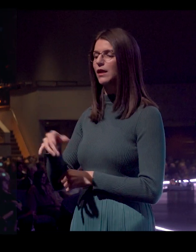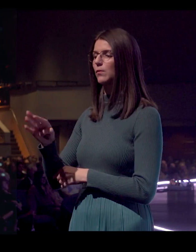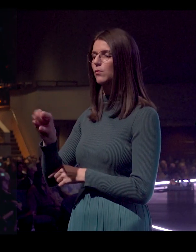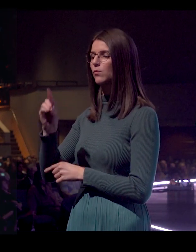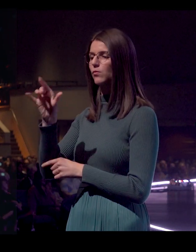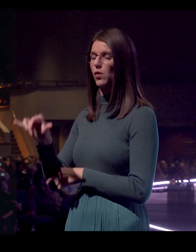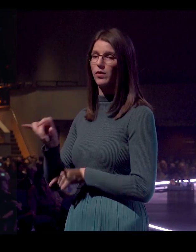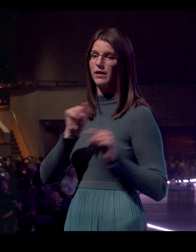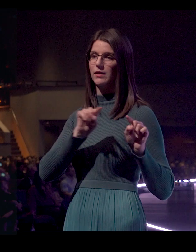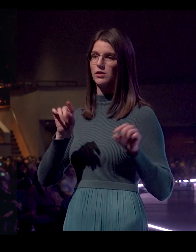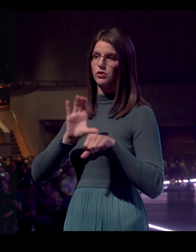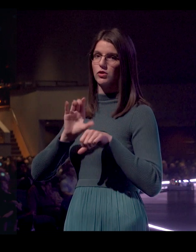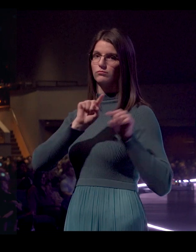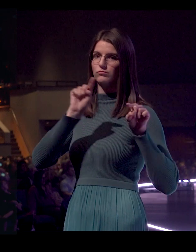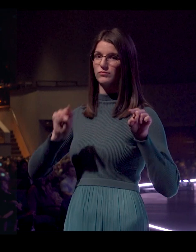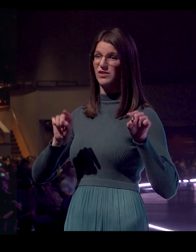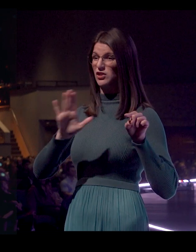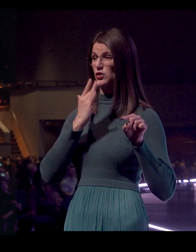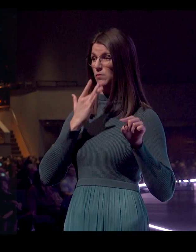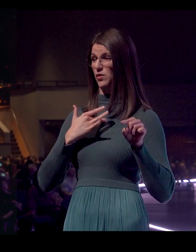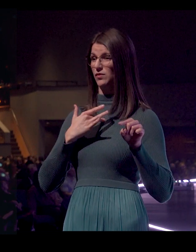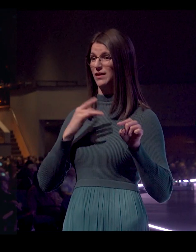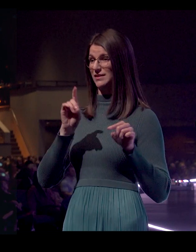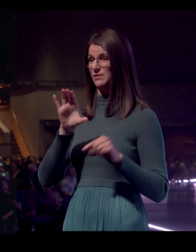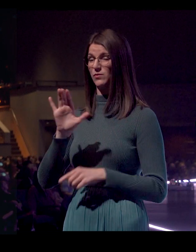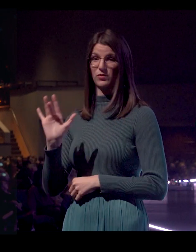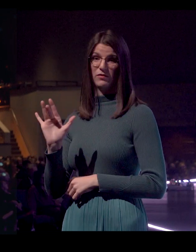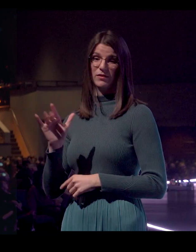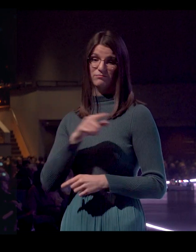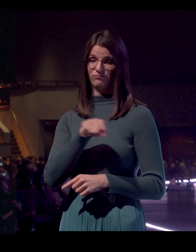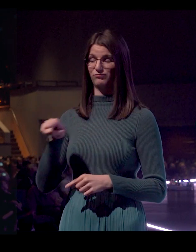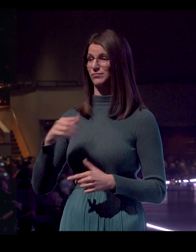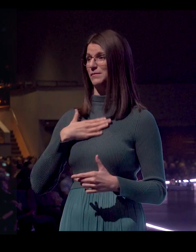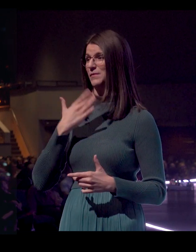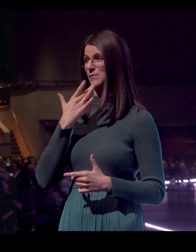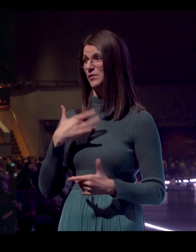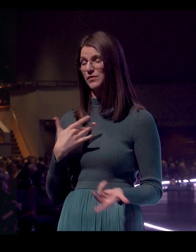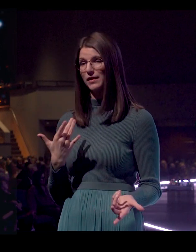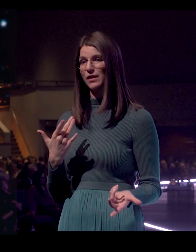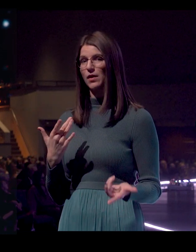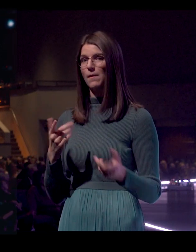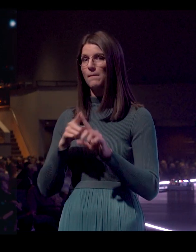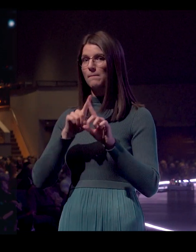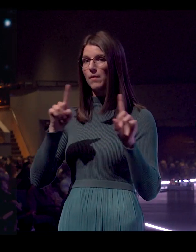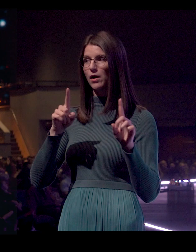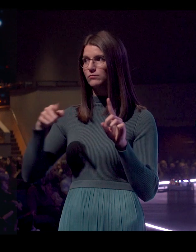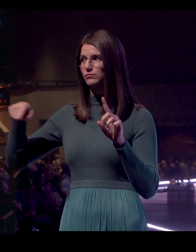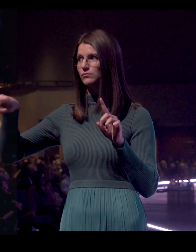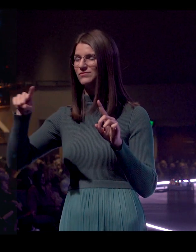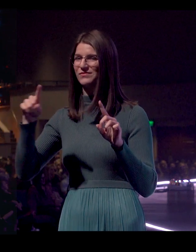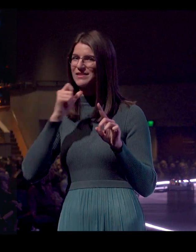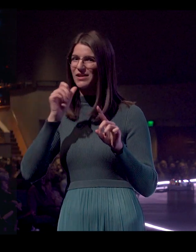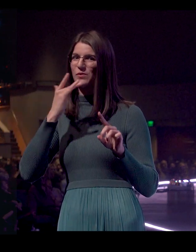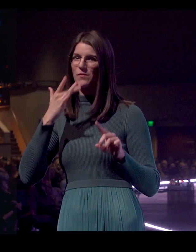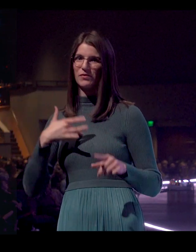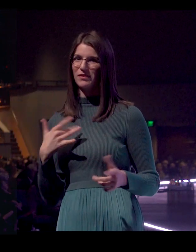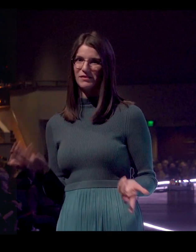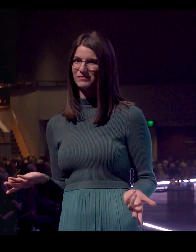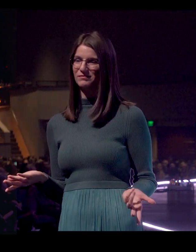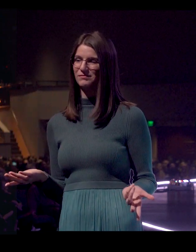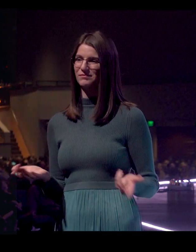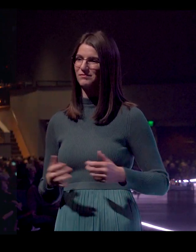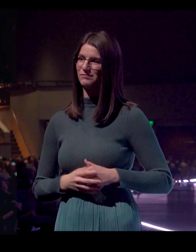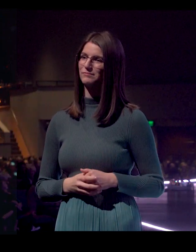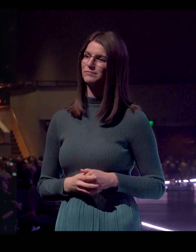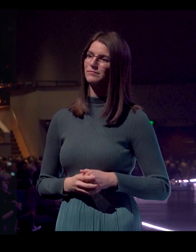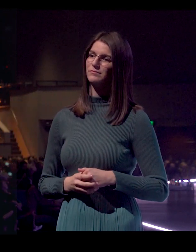Happy birthday. But for the rest of us, it's not your birthday, all right? It's not our birthday.